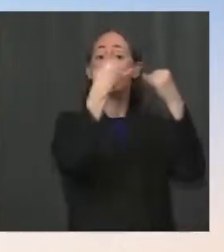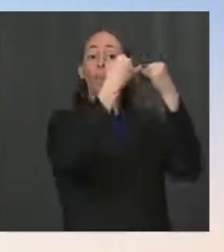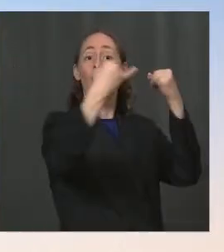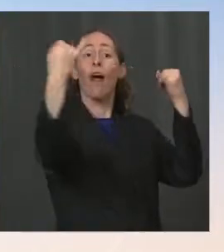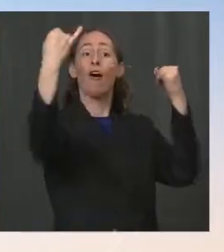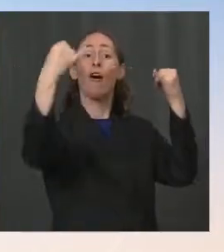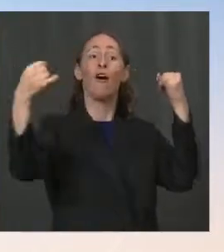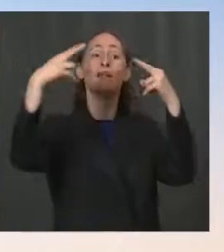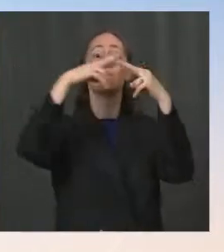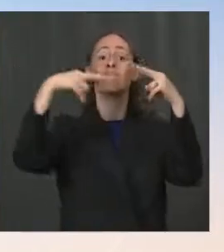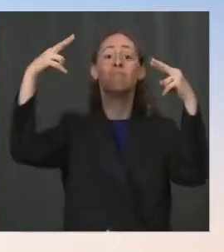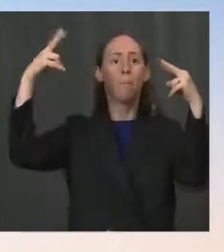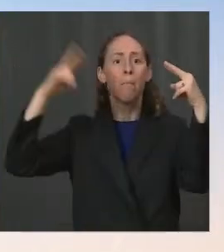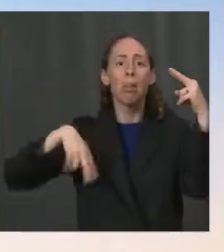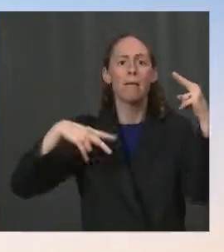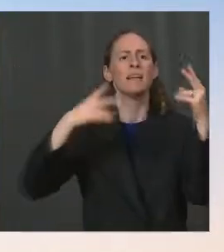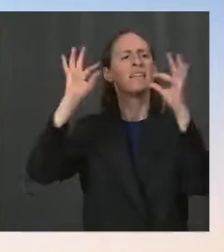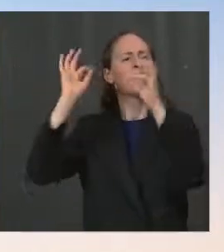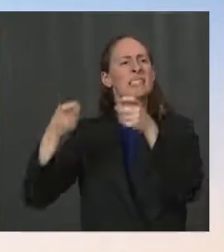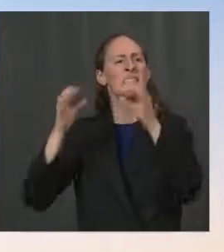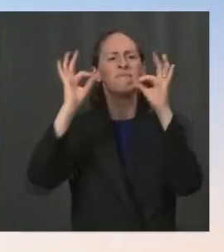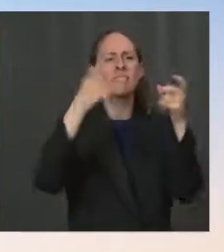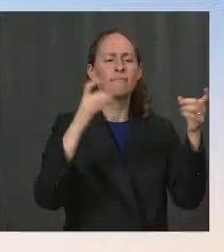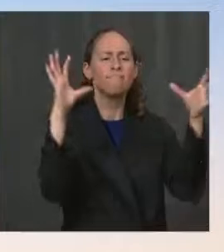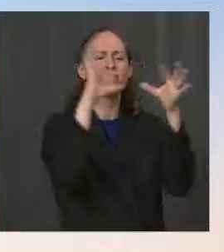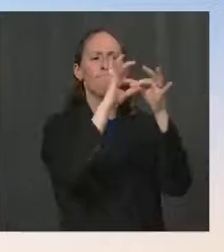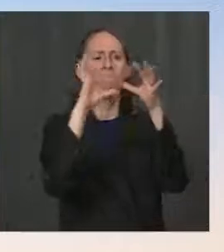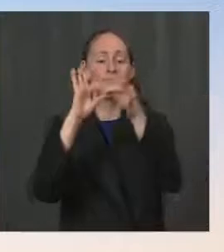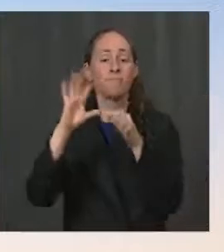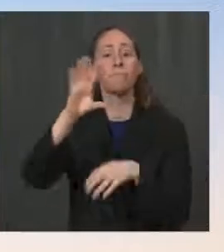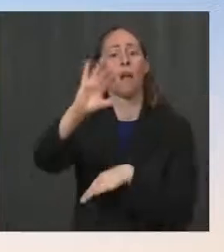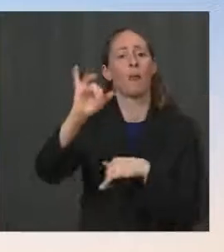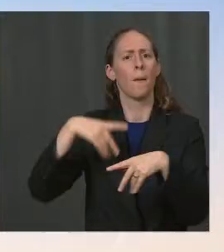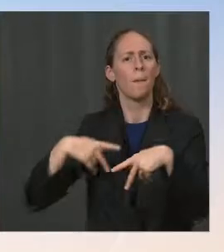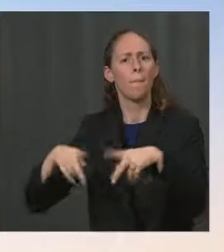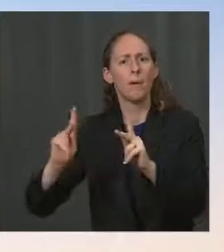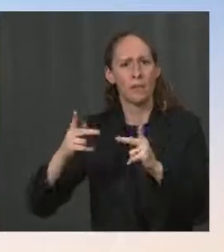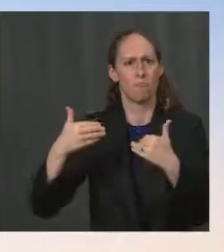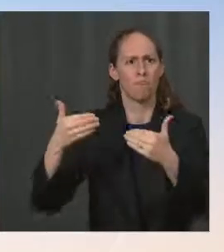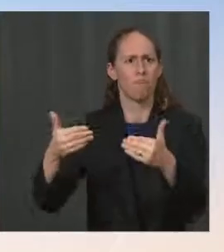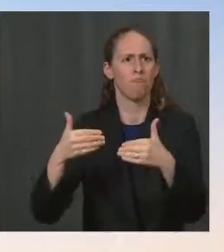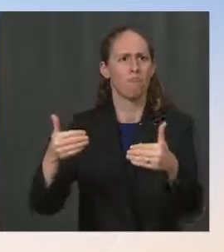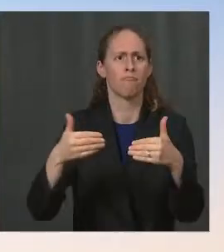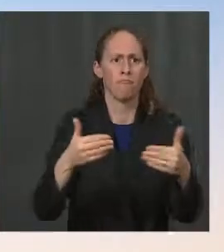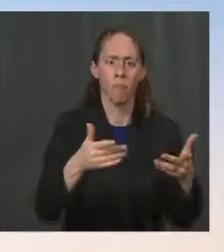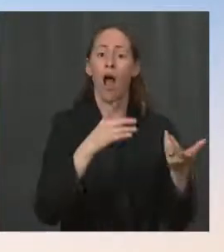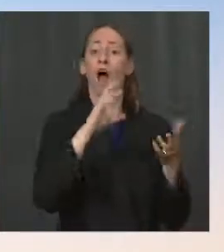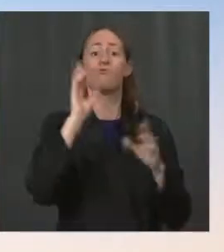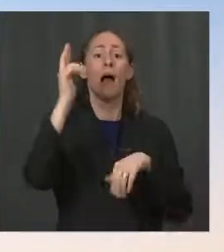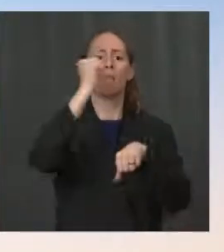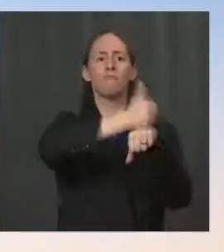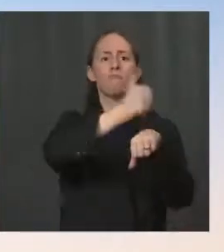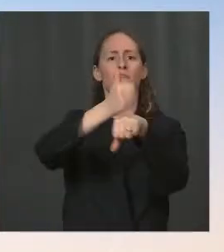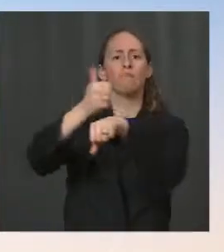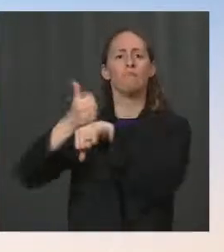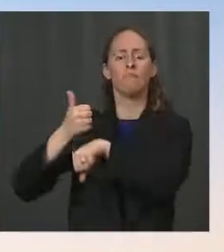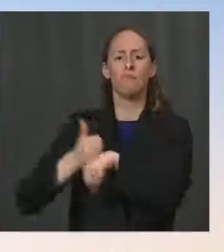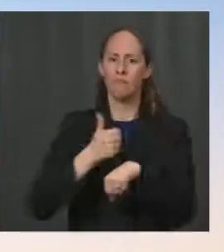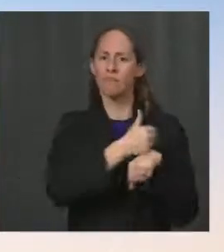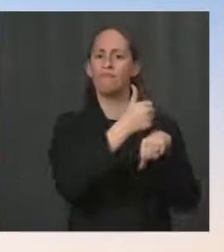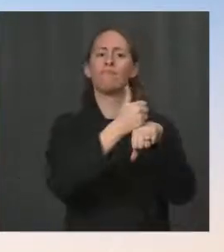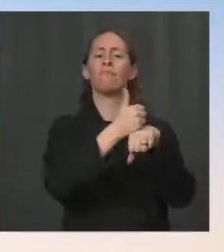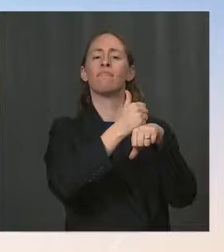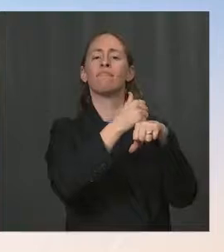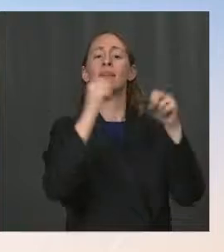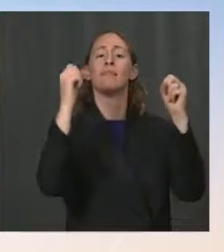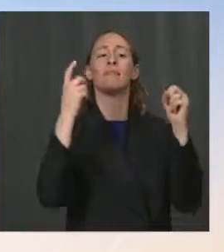rerunning of transmission cable across the Mississippi River and for standing up transmission towers. Federal personnel from DOE, the Army Corps of